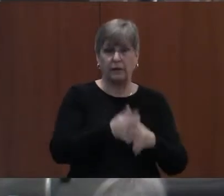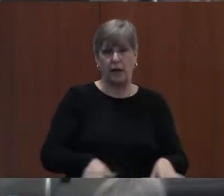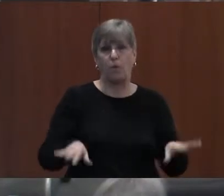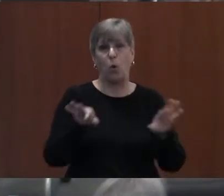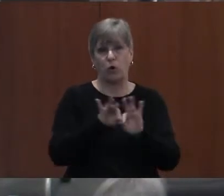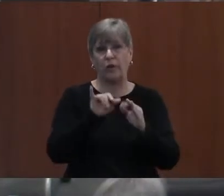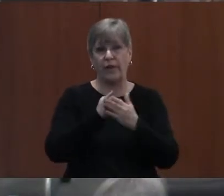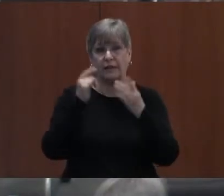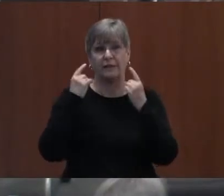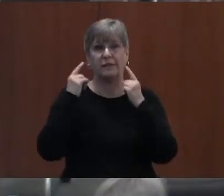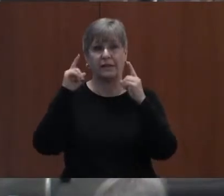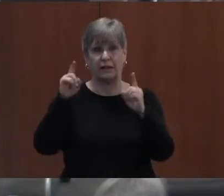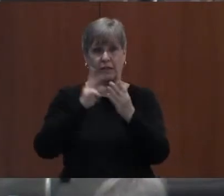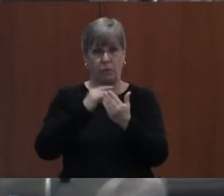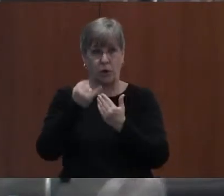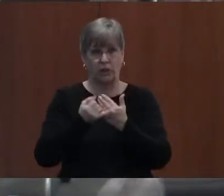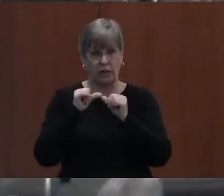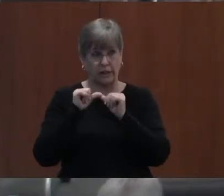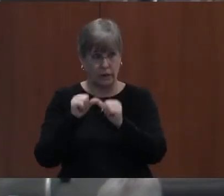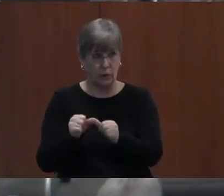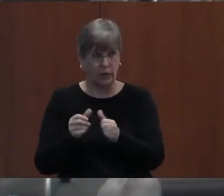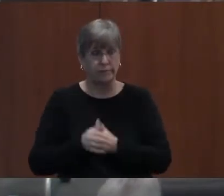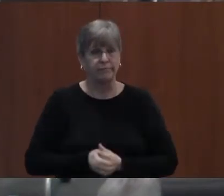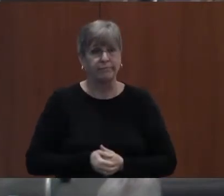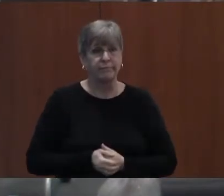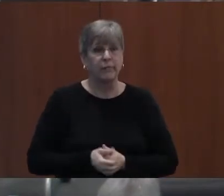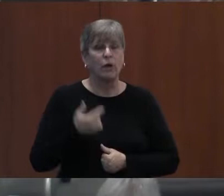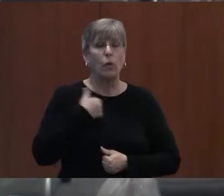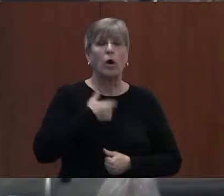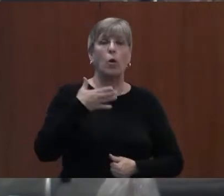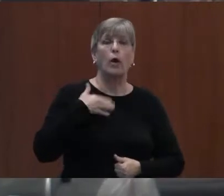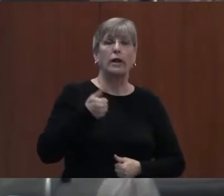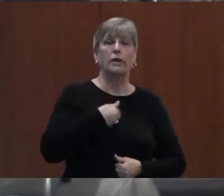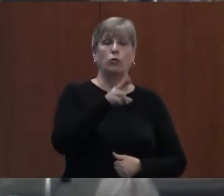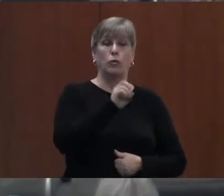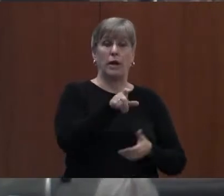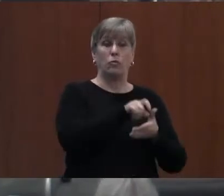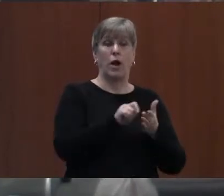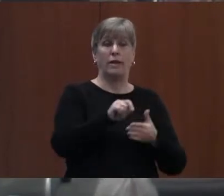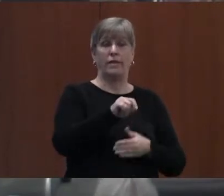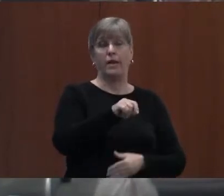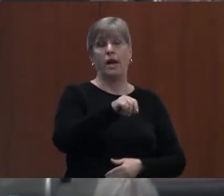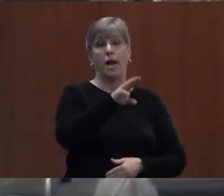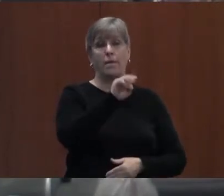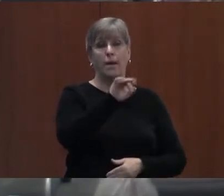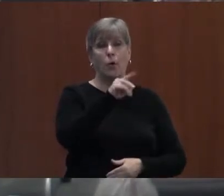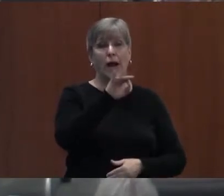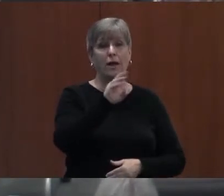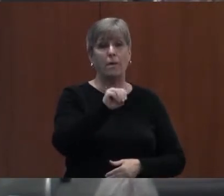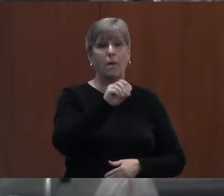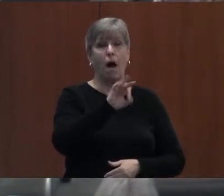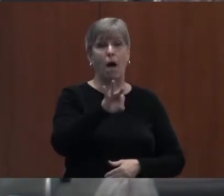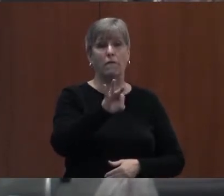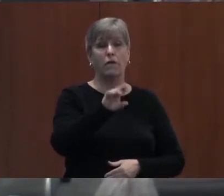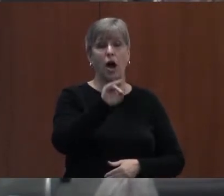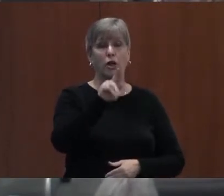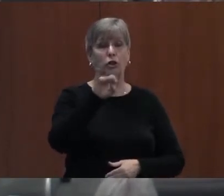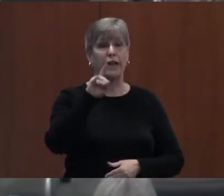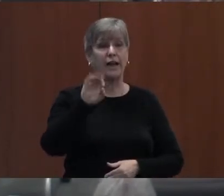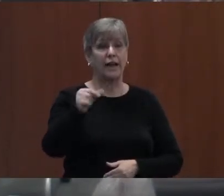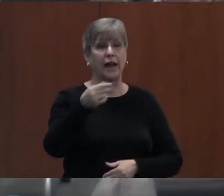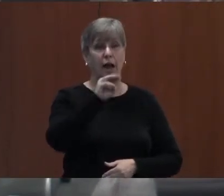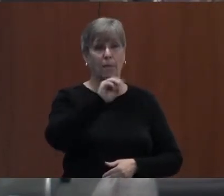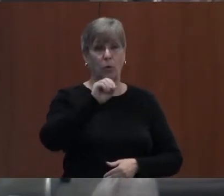the success of the project moving forward. We're willing to rewrite the memorandum of understanding to suit the BOE's